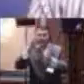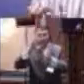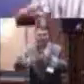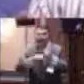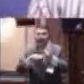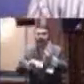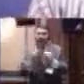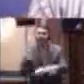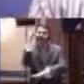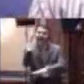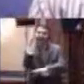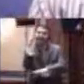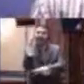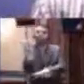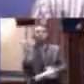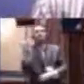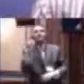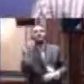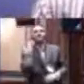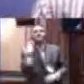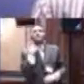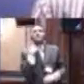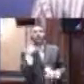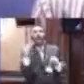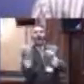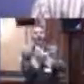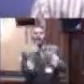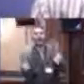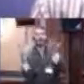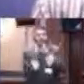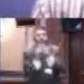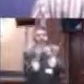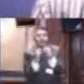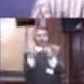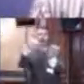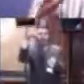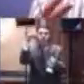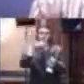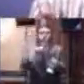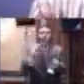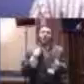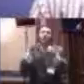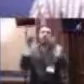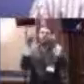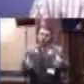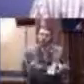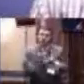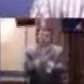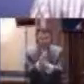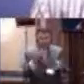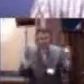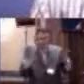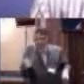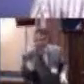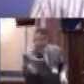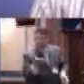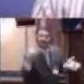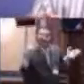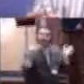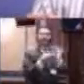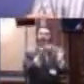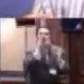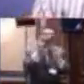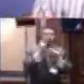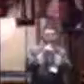to jeopardizing all the civil rights of the people and so forth. Two important phenomena here,